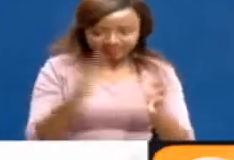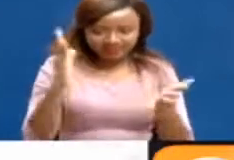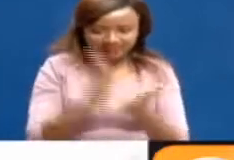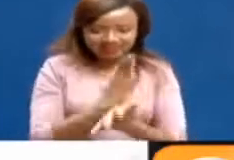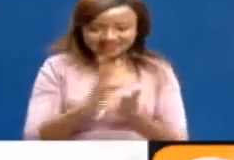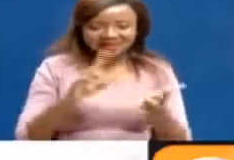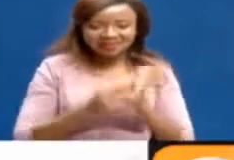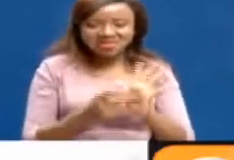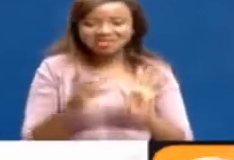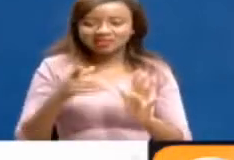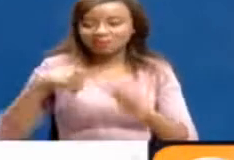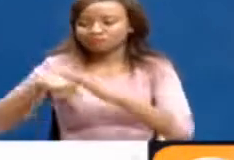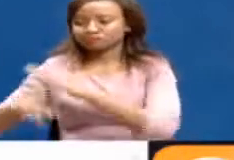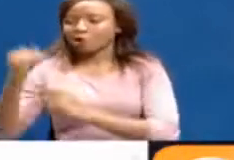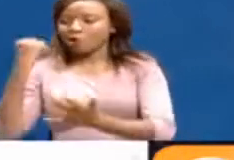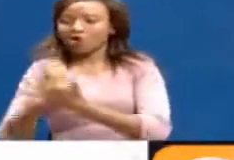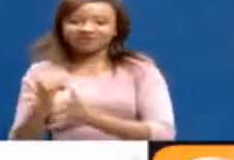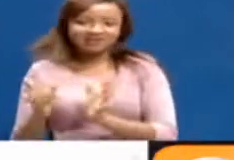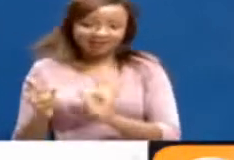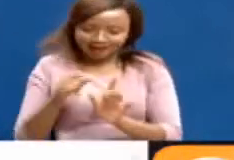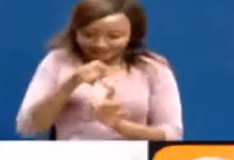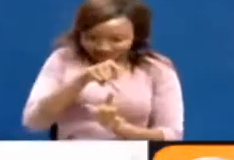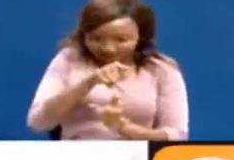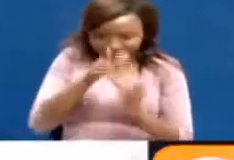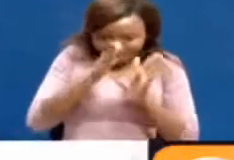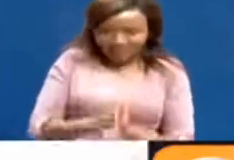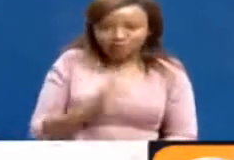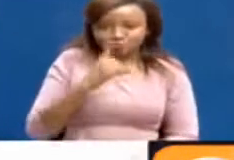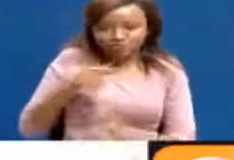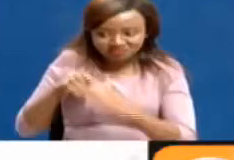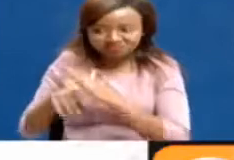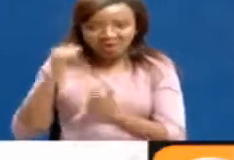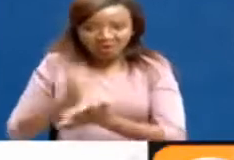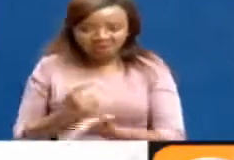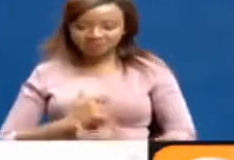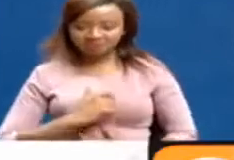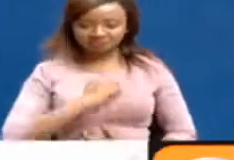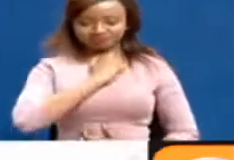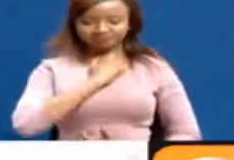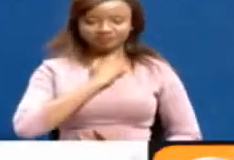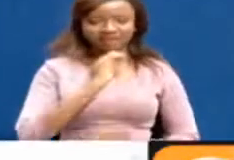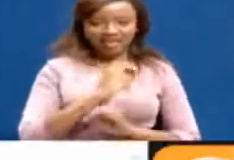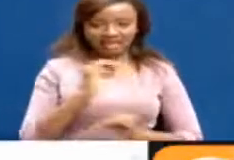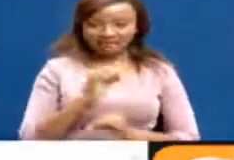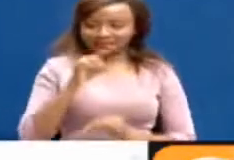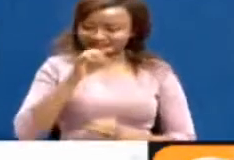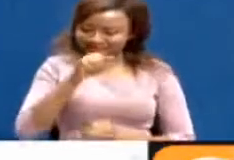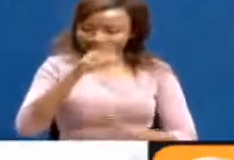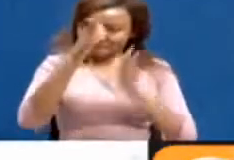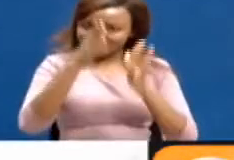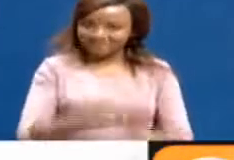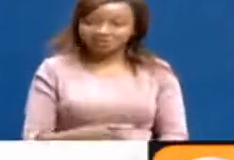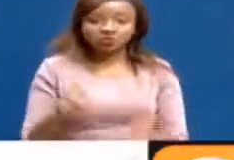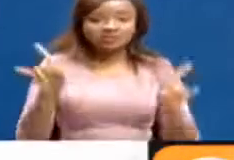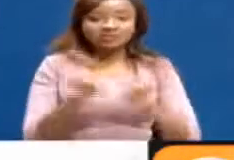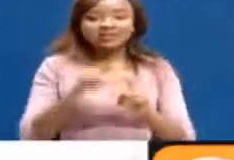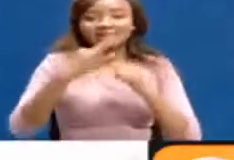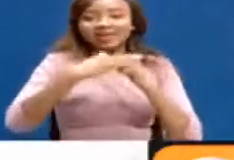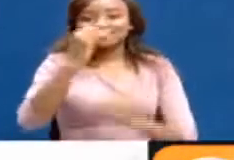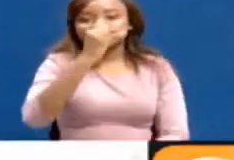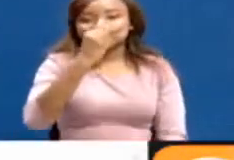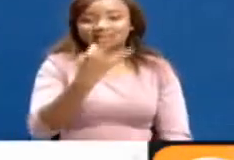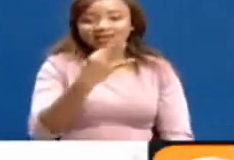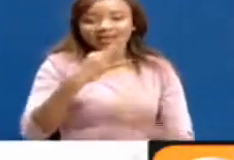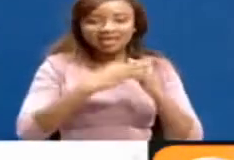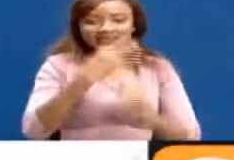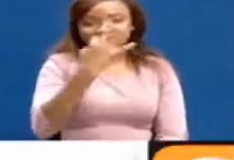suit and tie going into the office every day, and that is a majority. Jeff, 83.3% of the youth of this country are employed in the